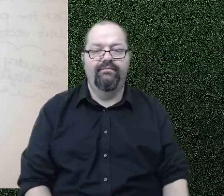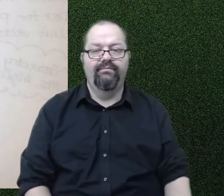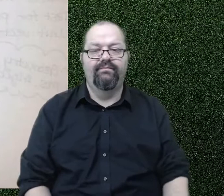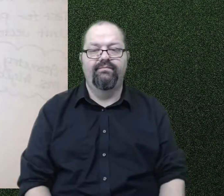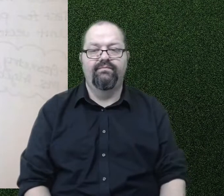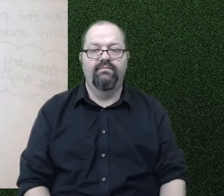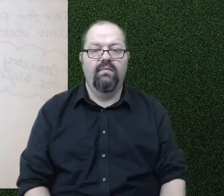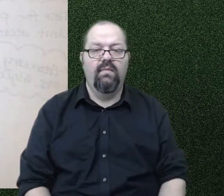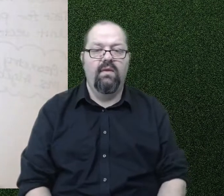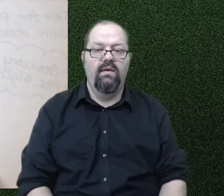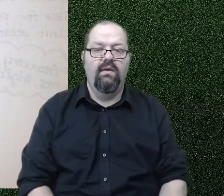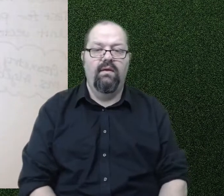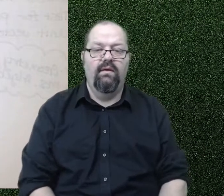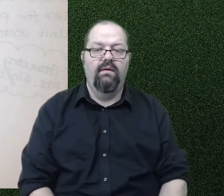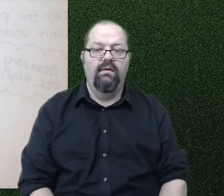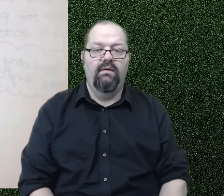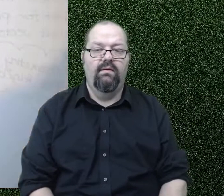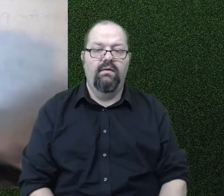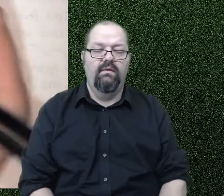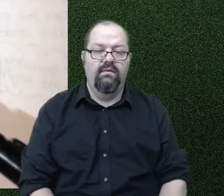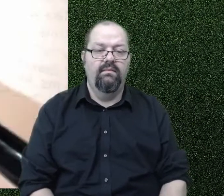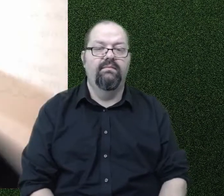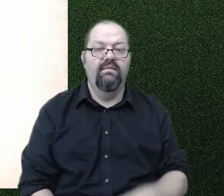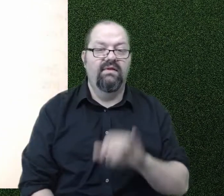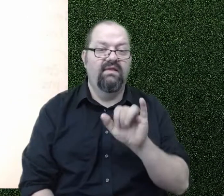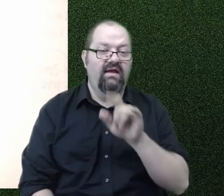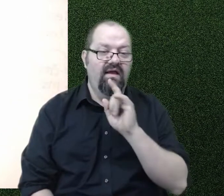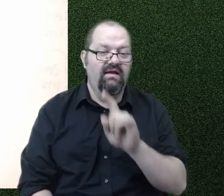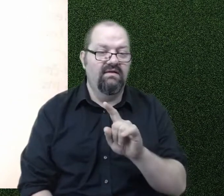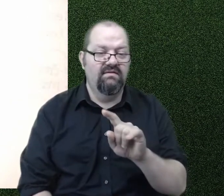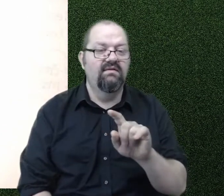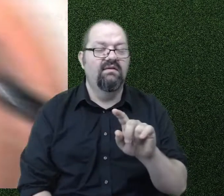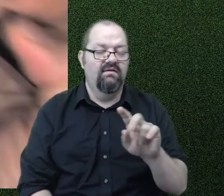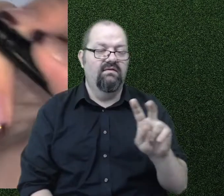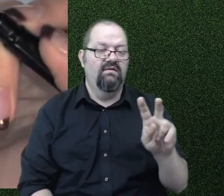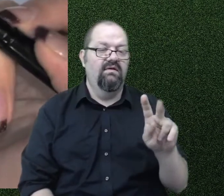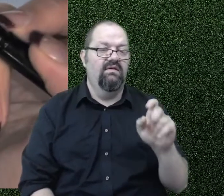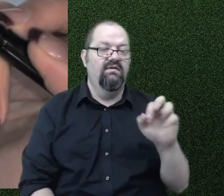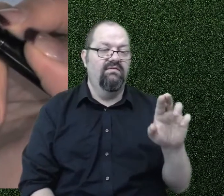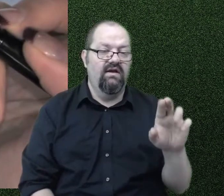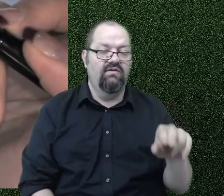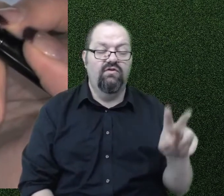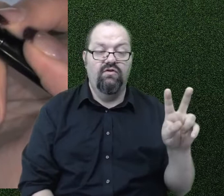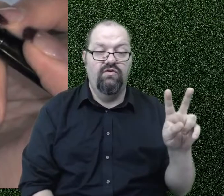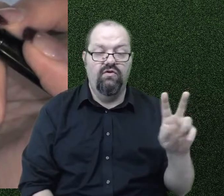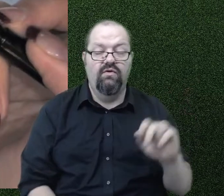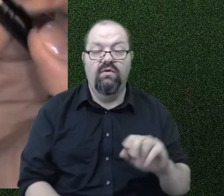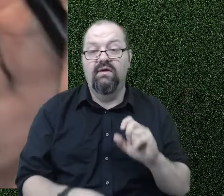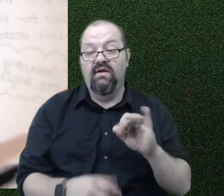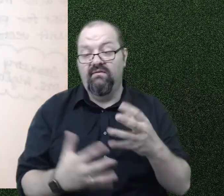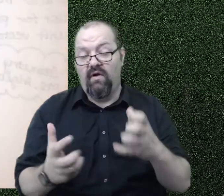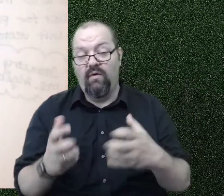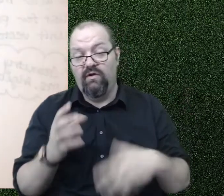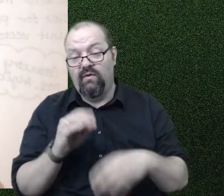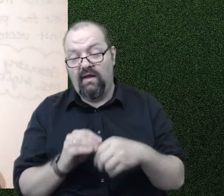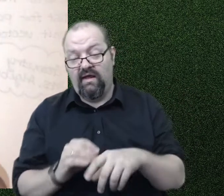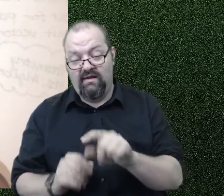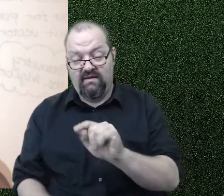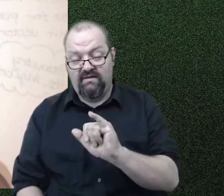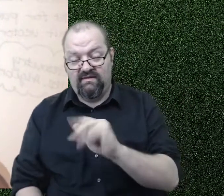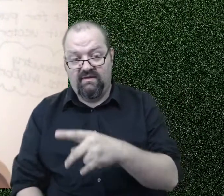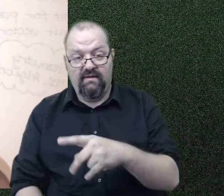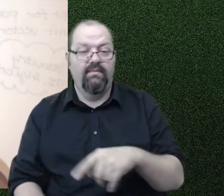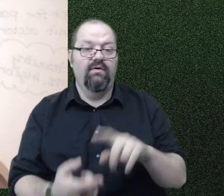way, u2. That's the vector u. Now if I'm adding tip to tail, I would